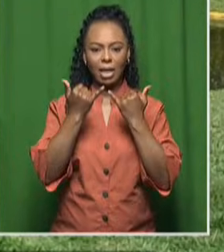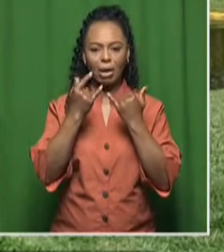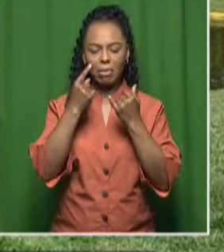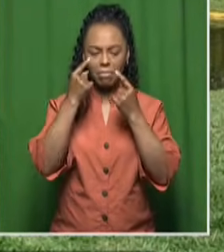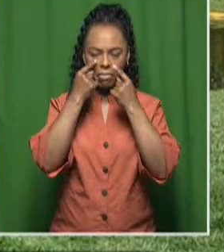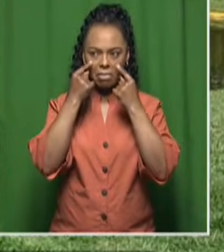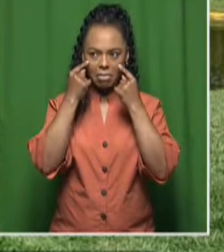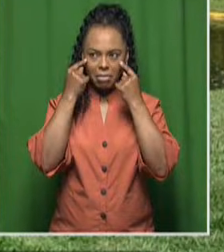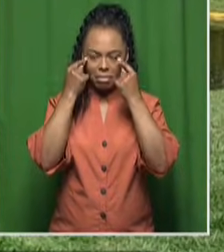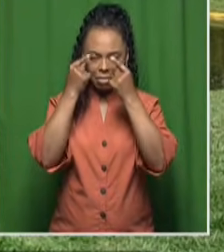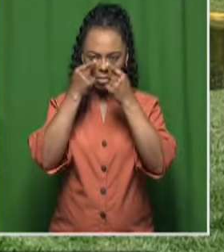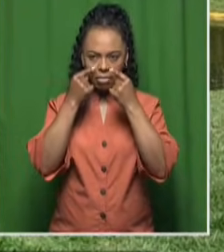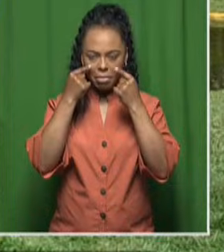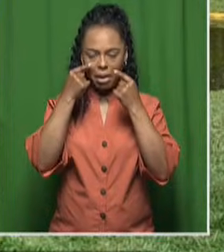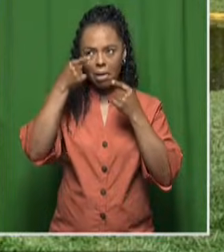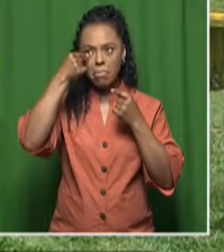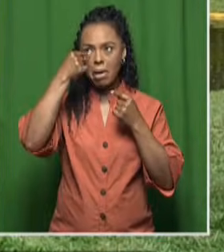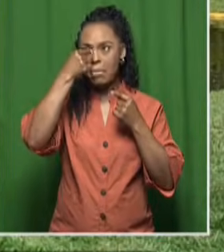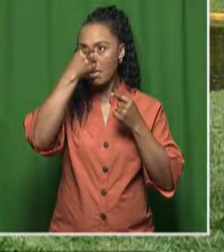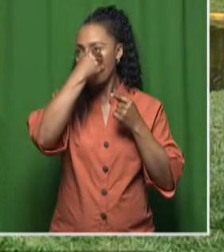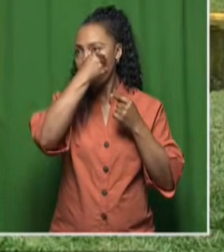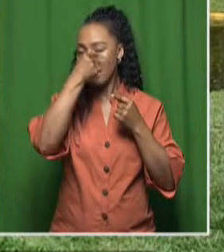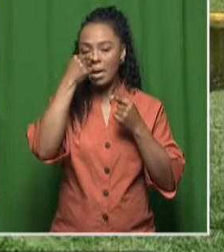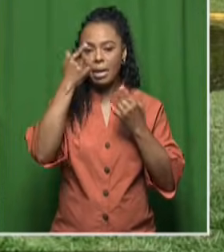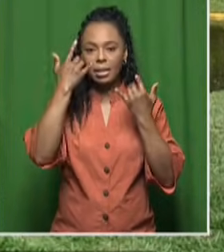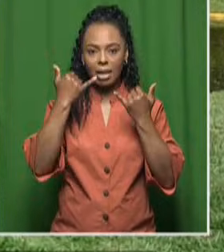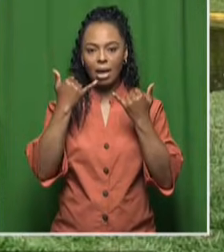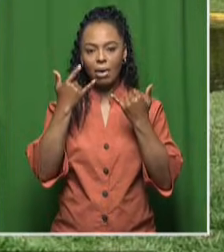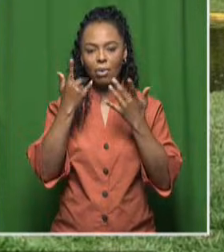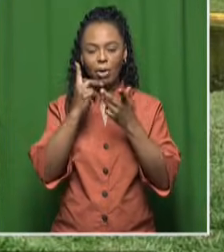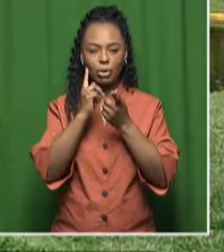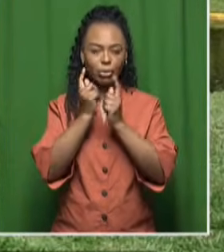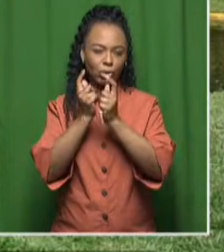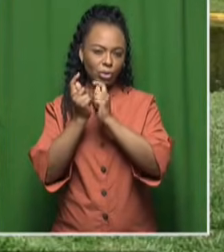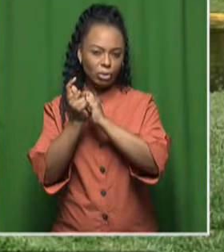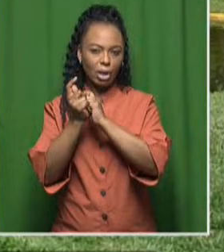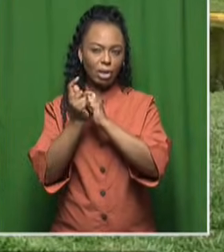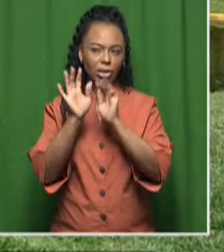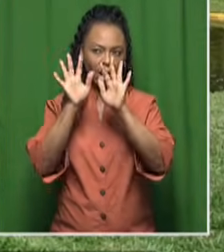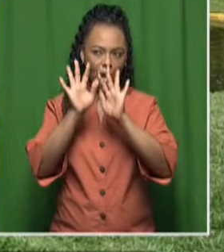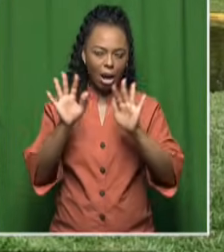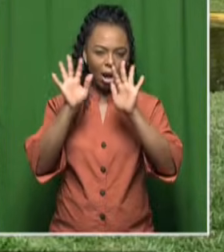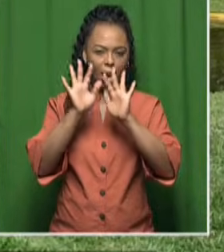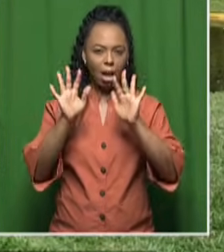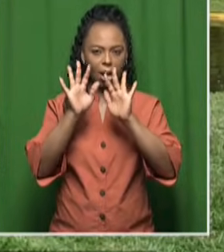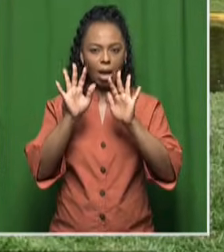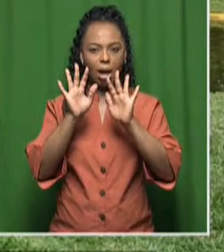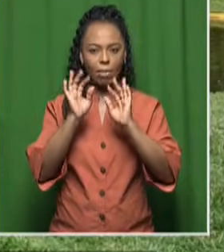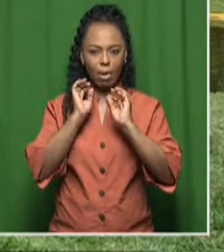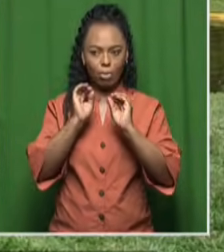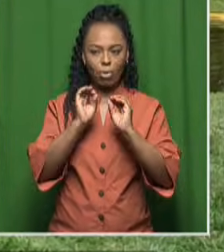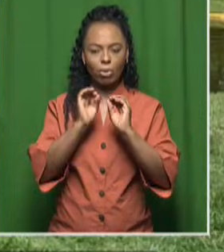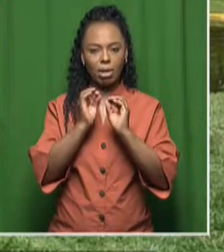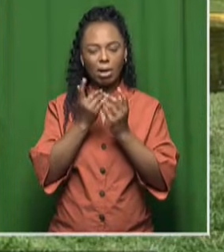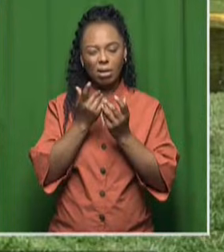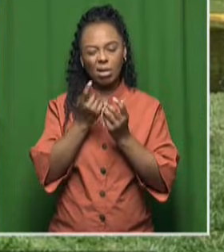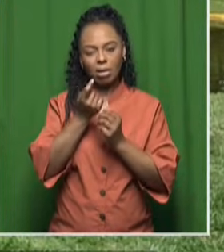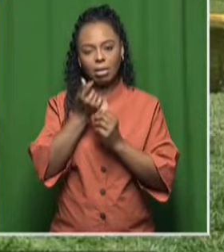small developments of color or repigmentation happening, and it's been slowly growing like